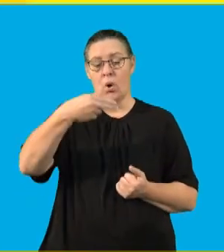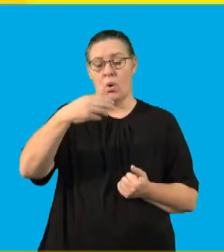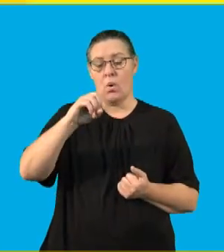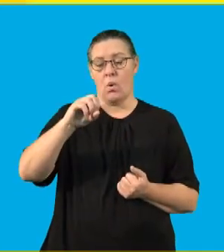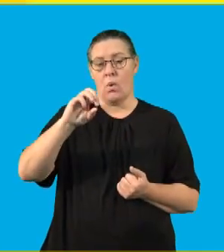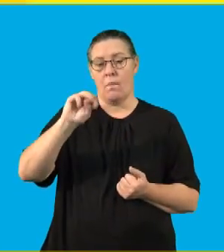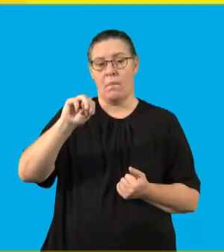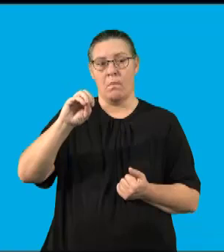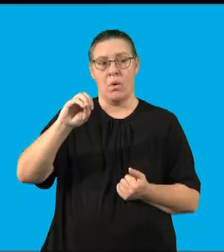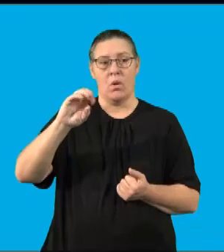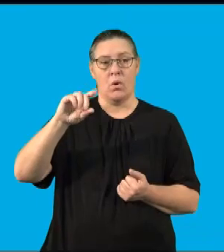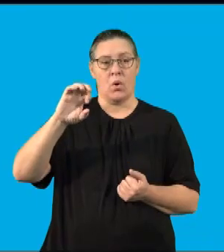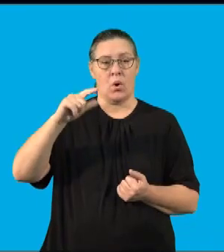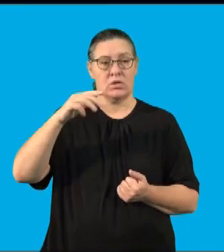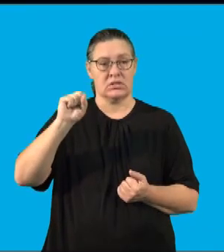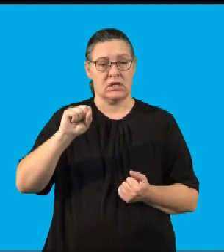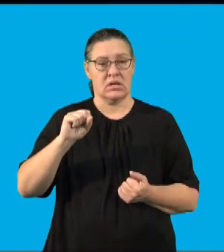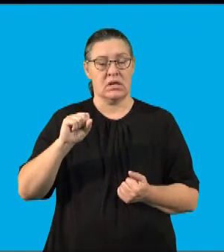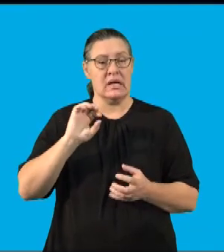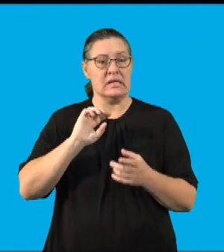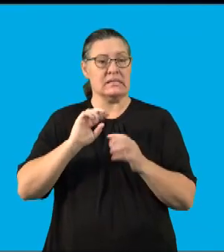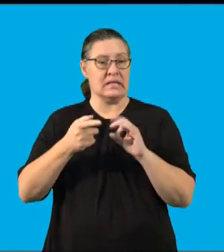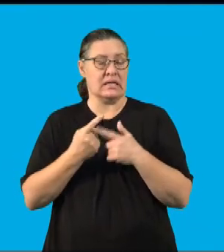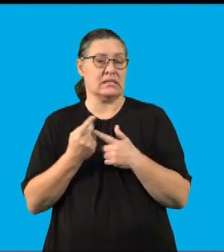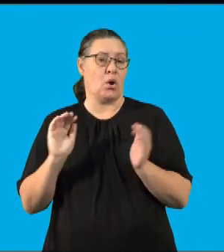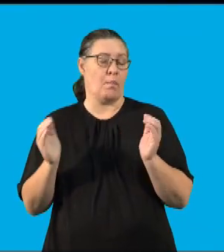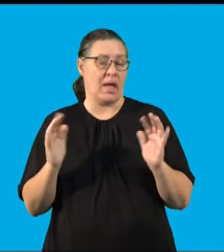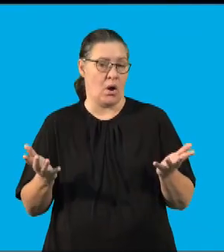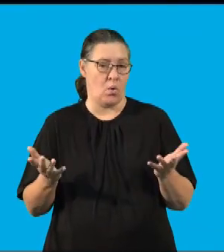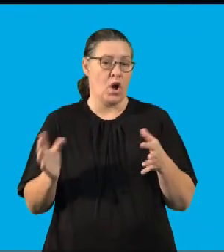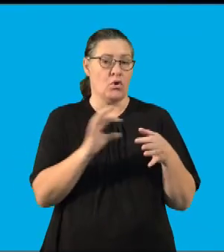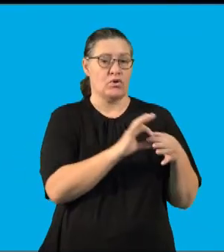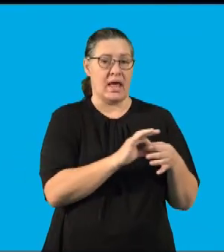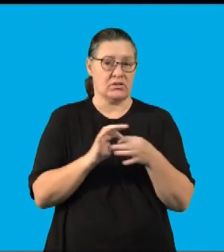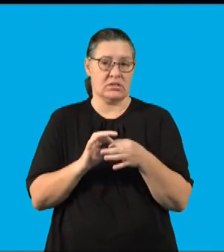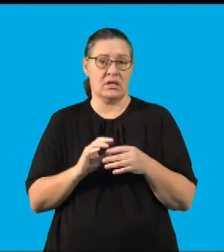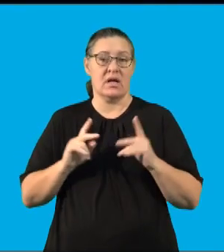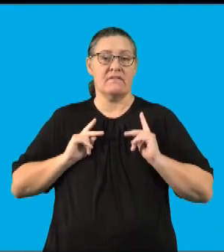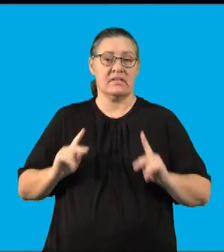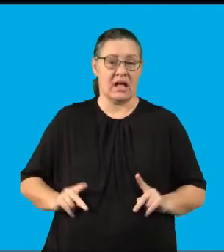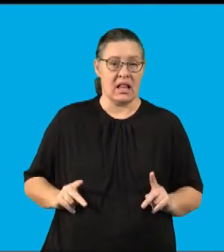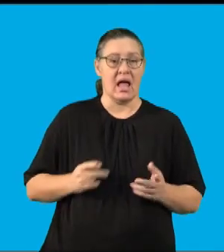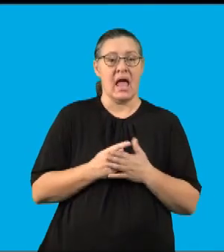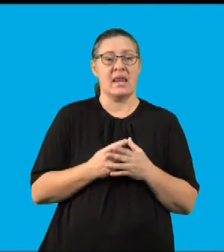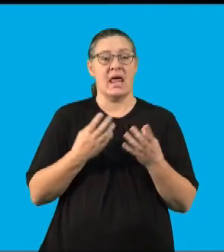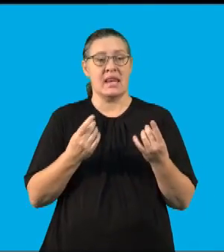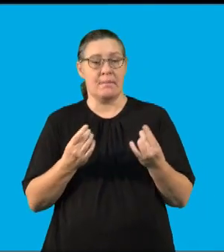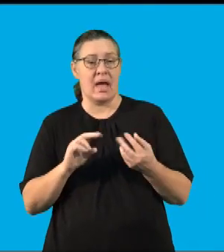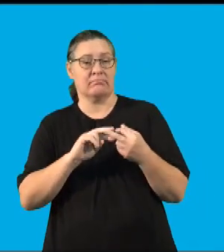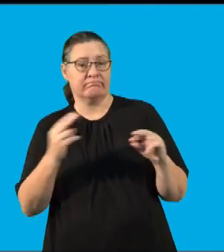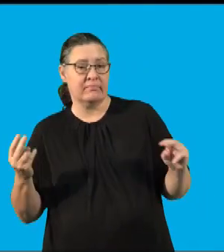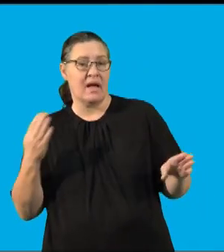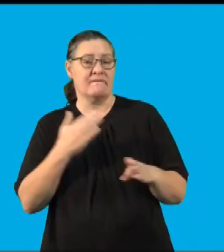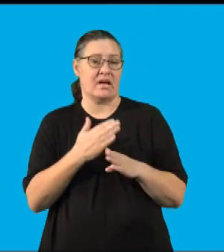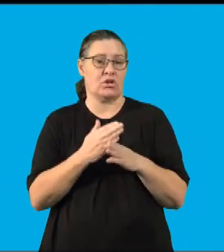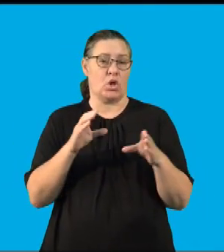different homologous series, we need to be able to know how to explain that. We are saying the relationship between physical properties and the number